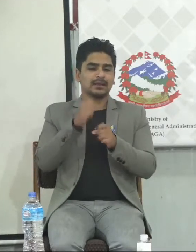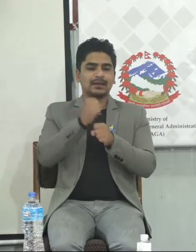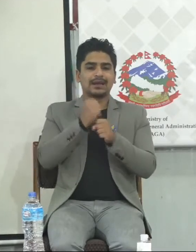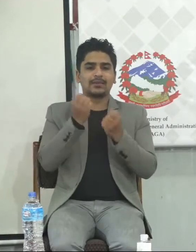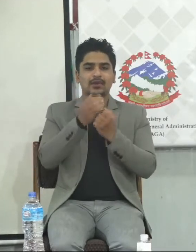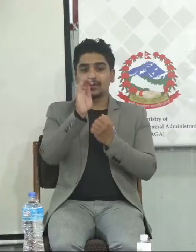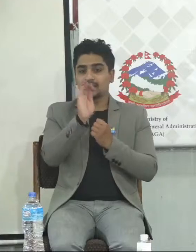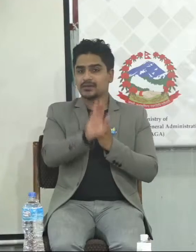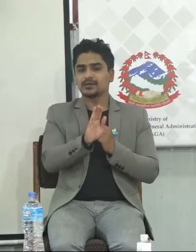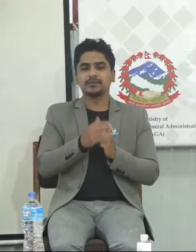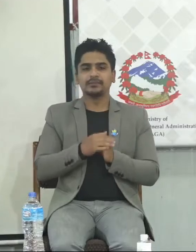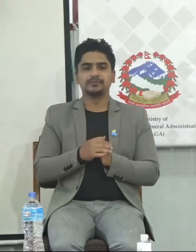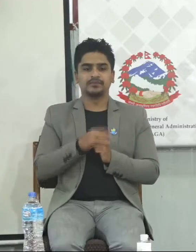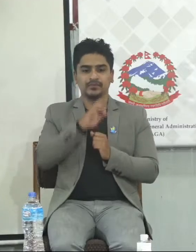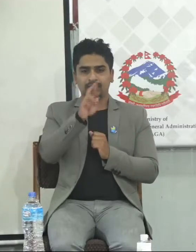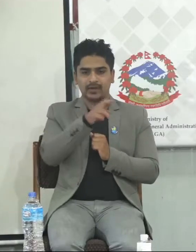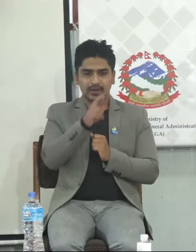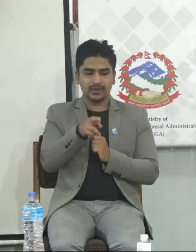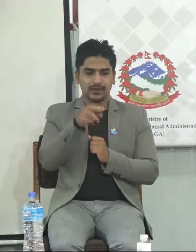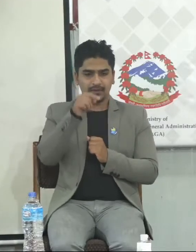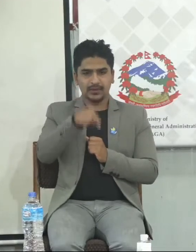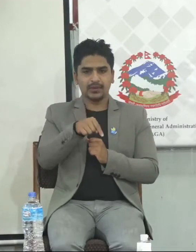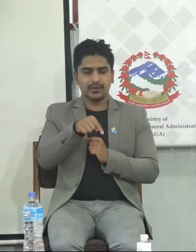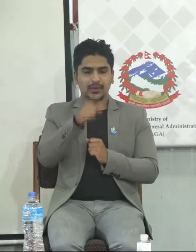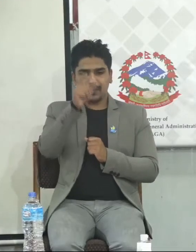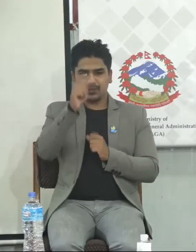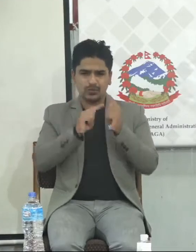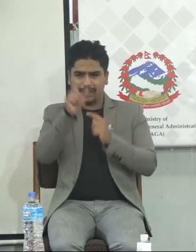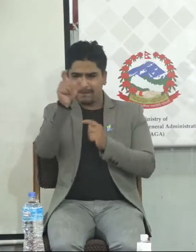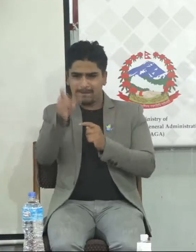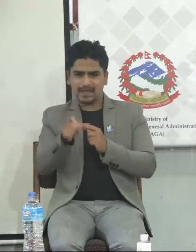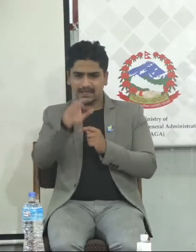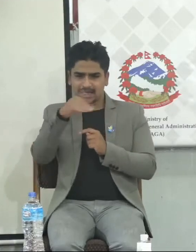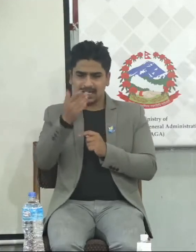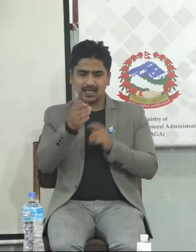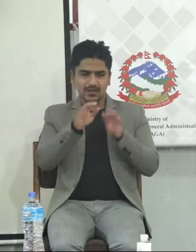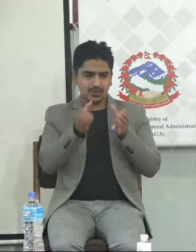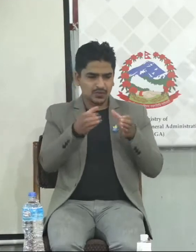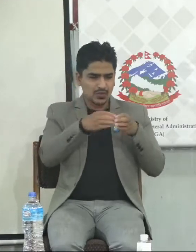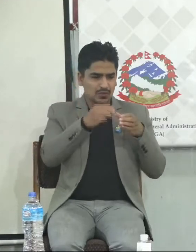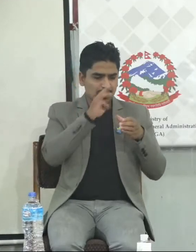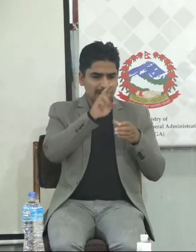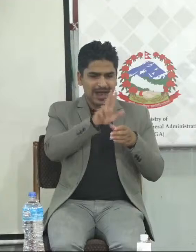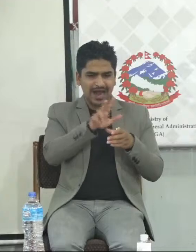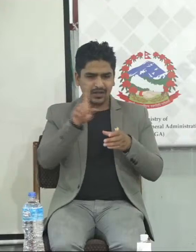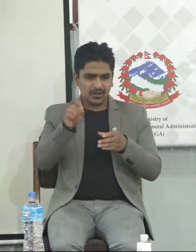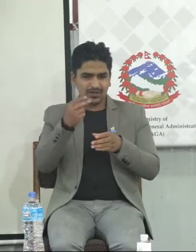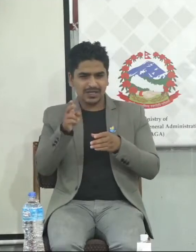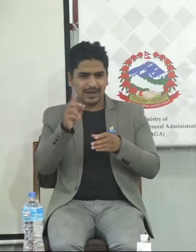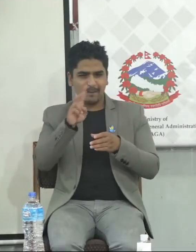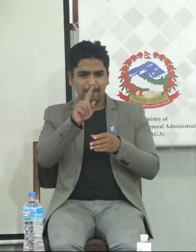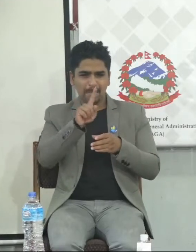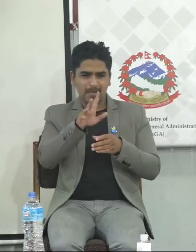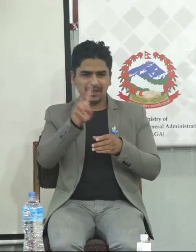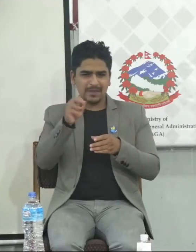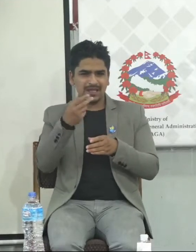So we can do this in an individual counseling, or as well as in a group as well.